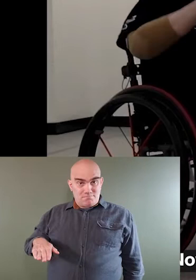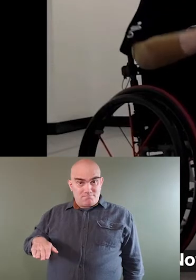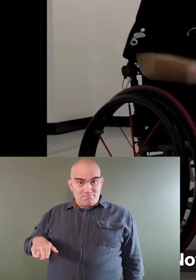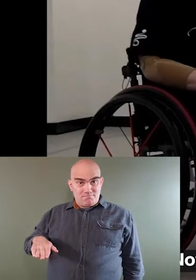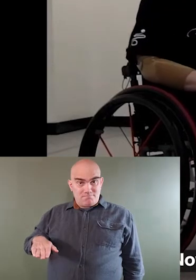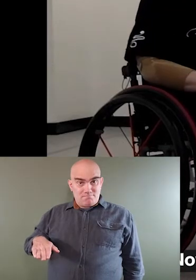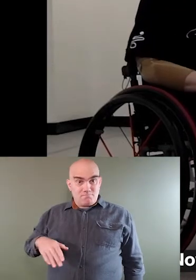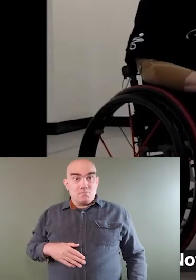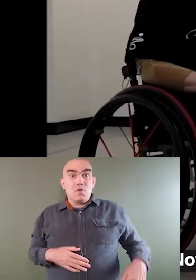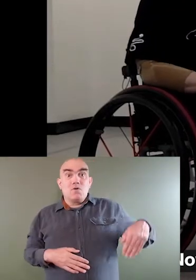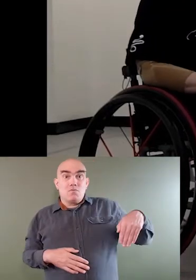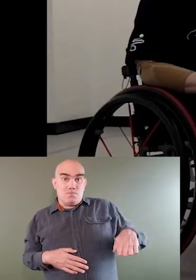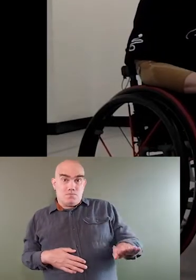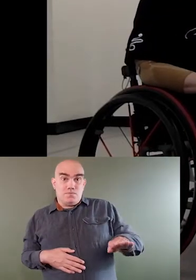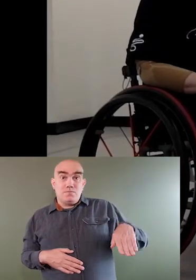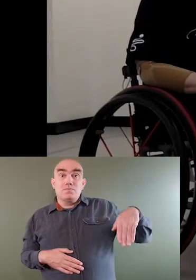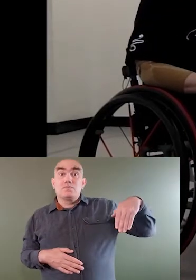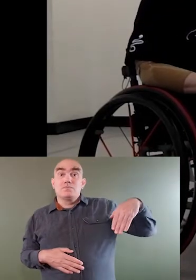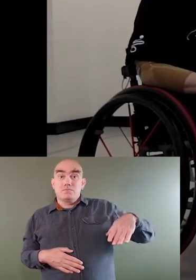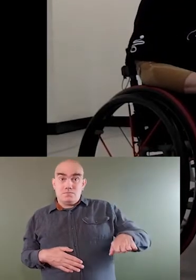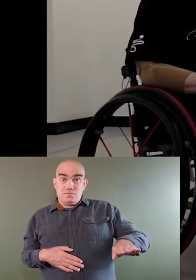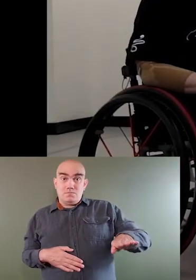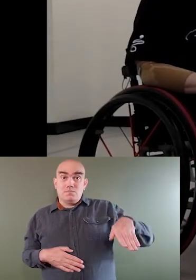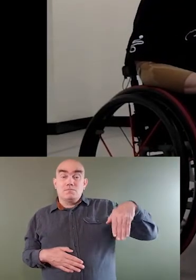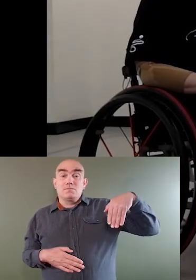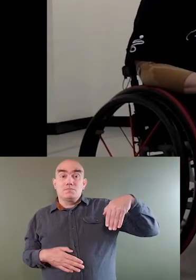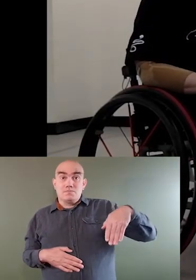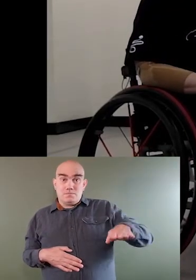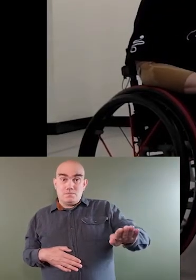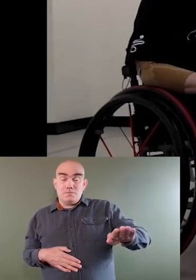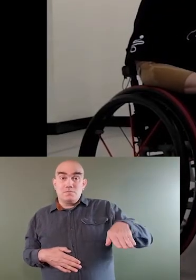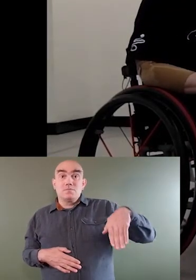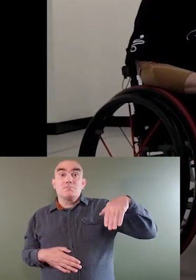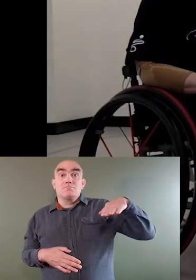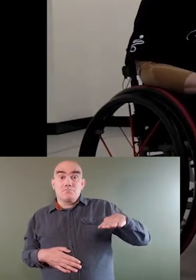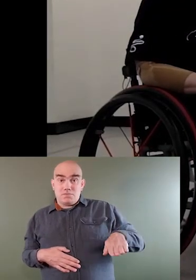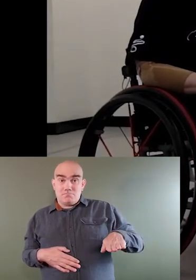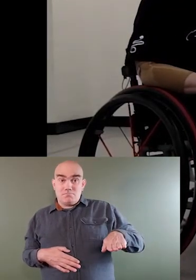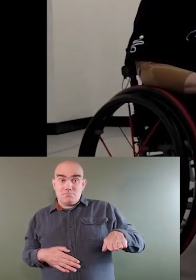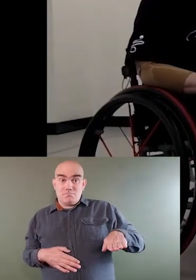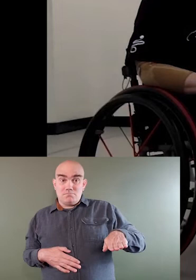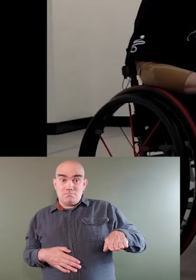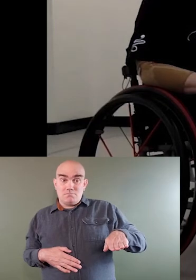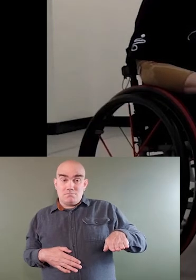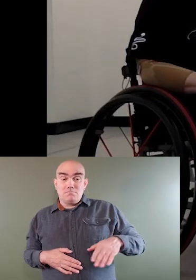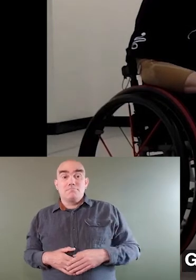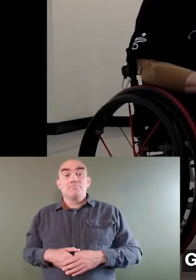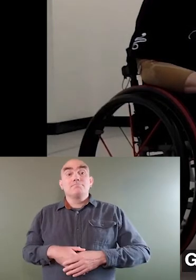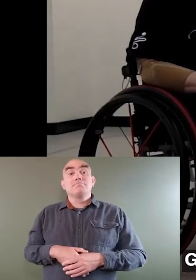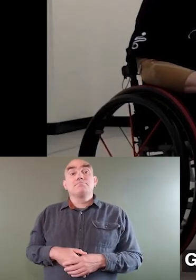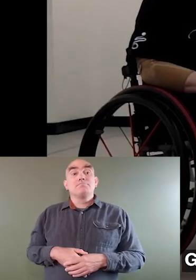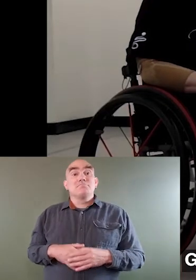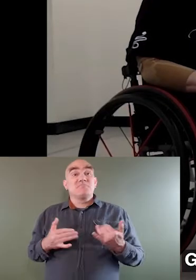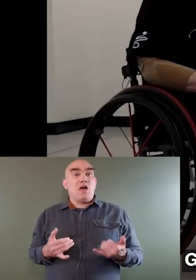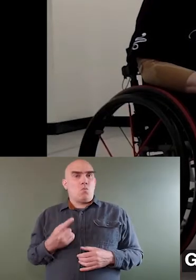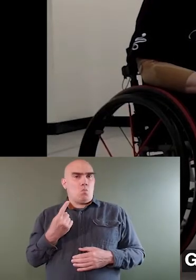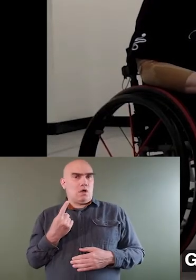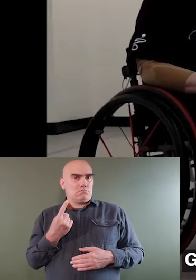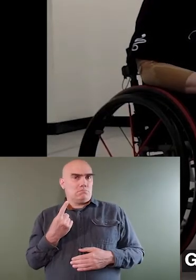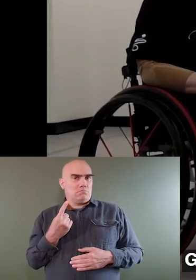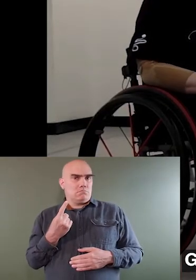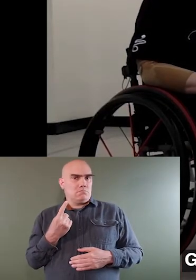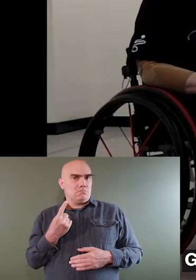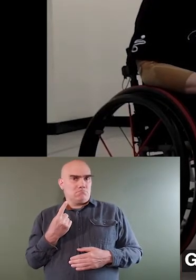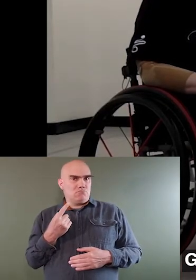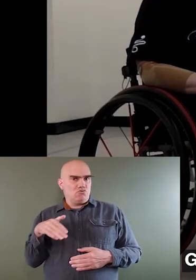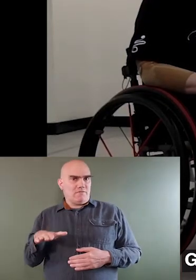shuffle, step. Shuffle, shuffle, shuffle, step. Good.